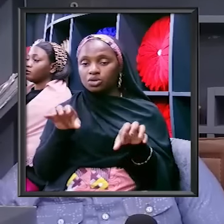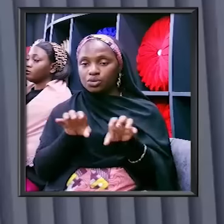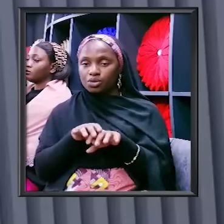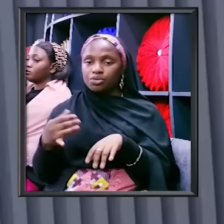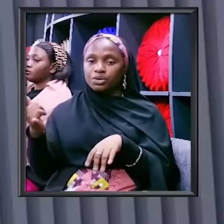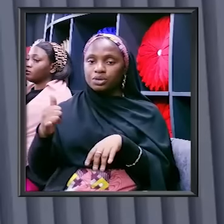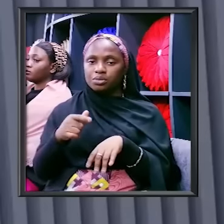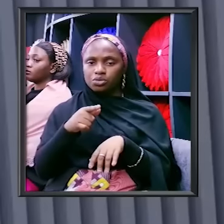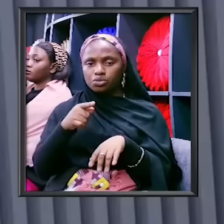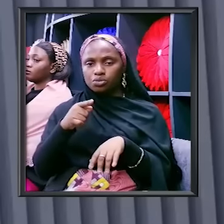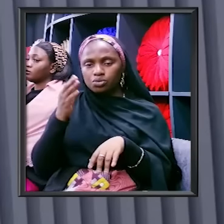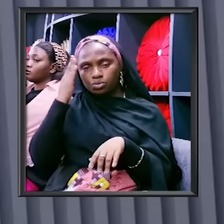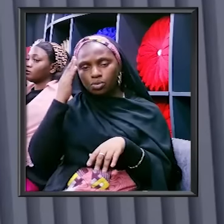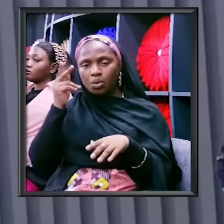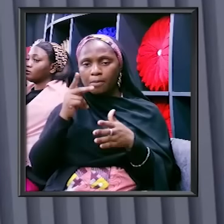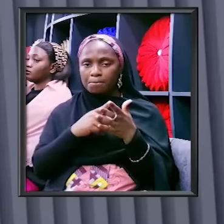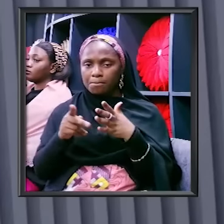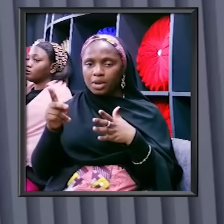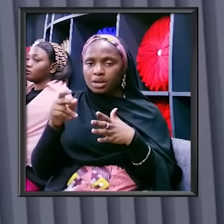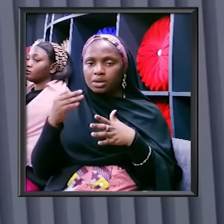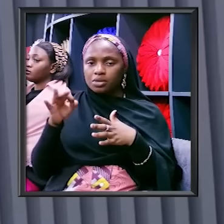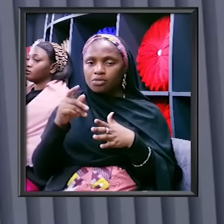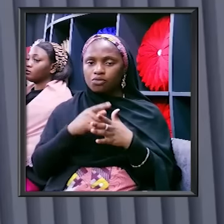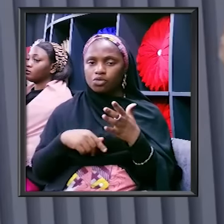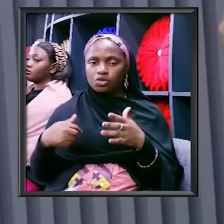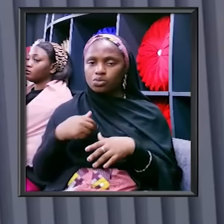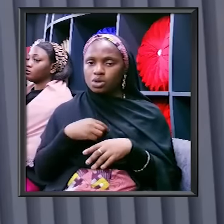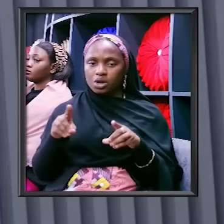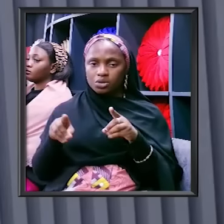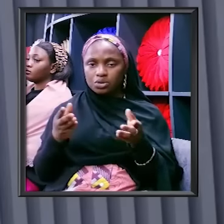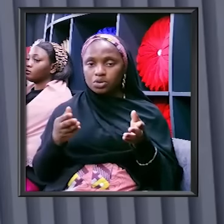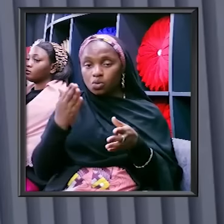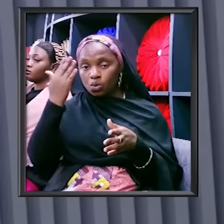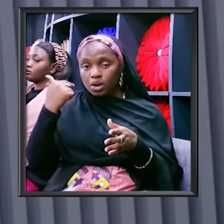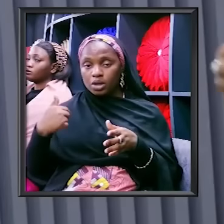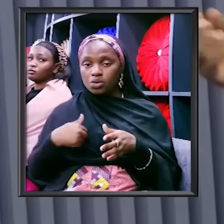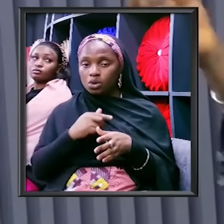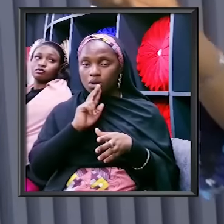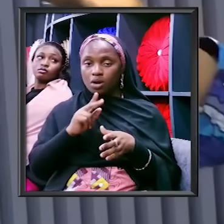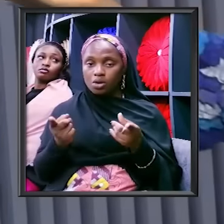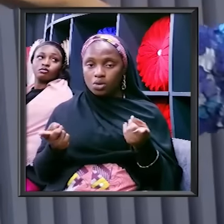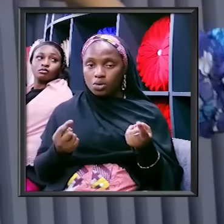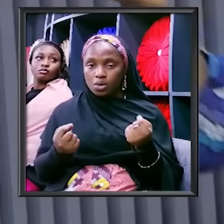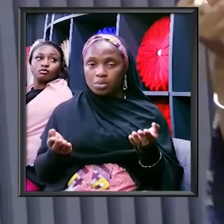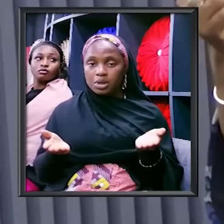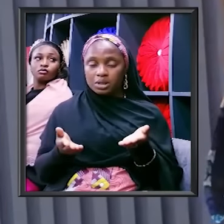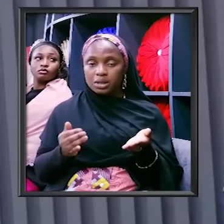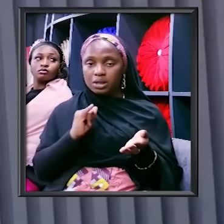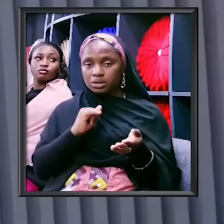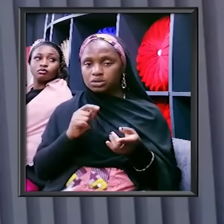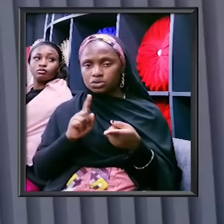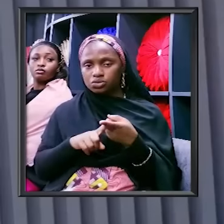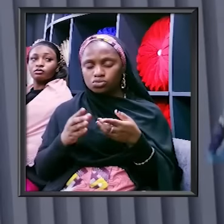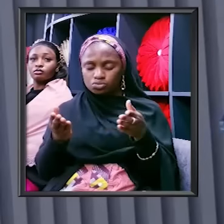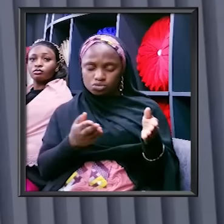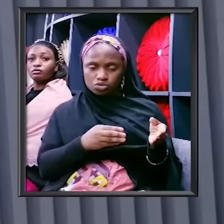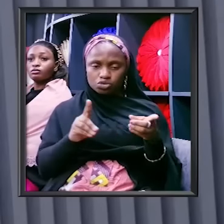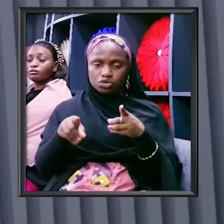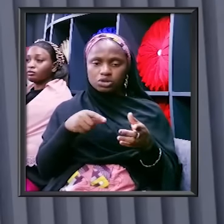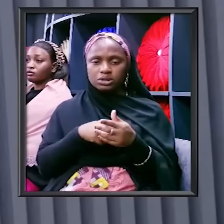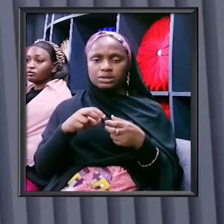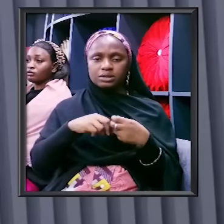know, say part of waiting we they do for this platform, why we they come? Now to raise these issues where you raise, as we